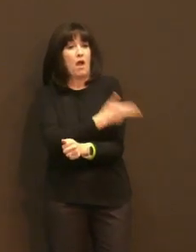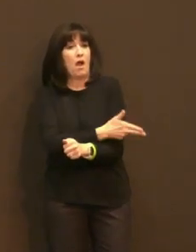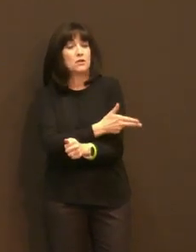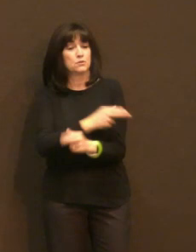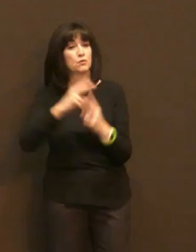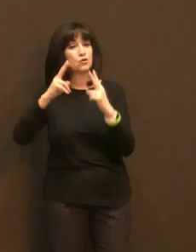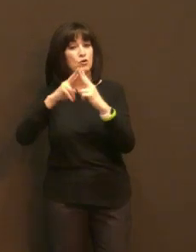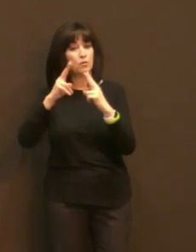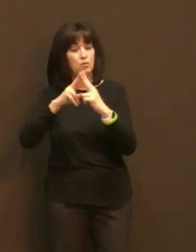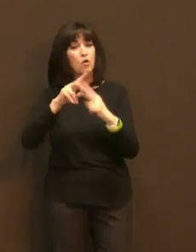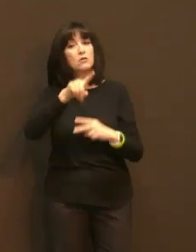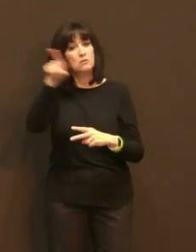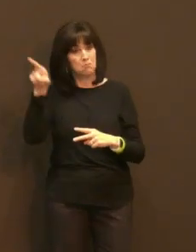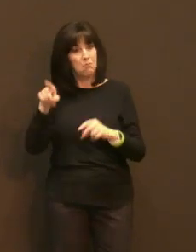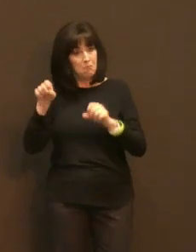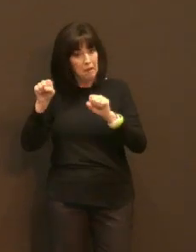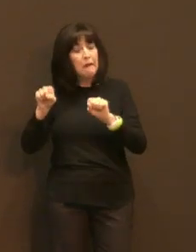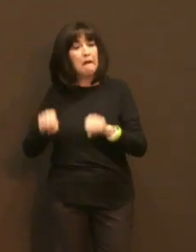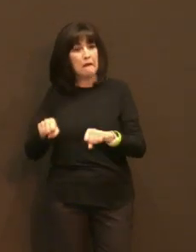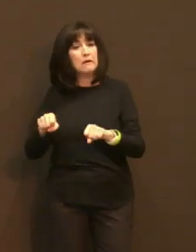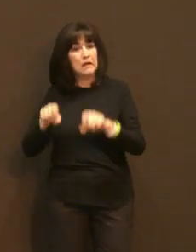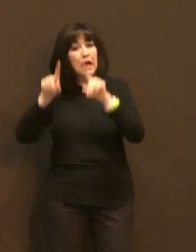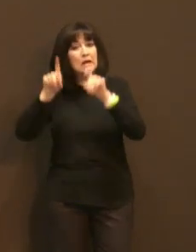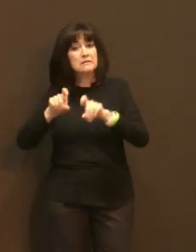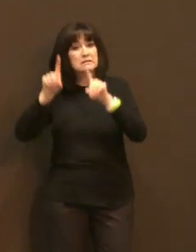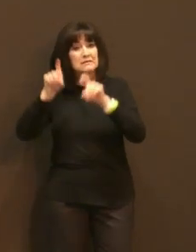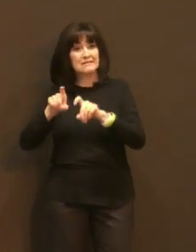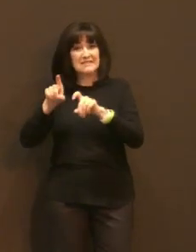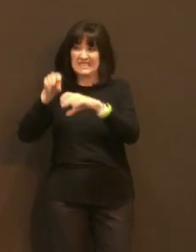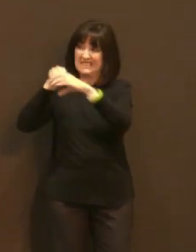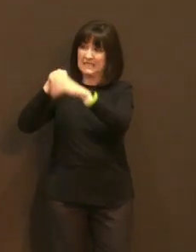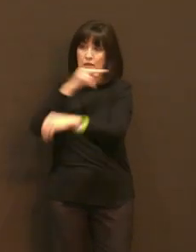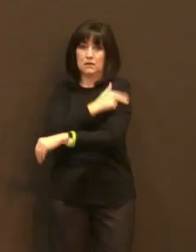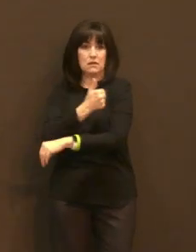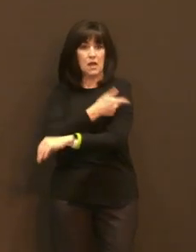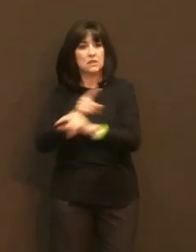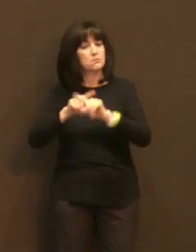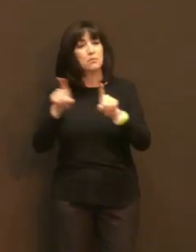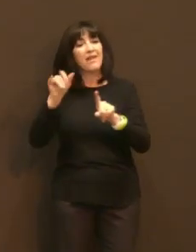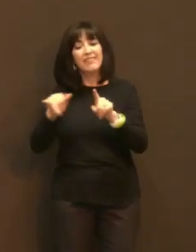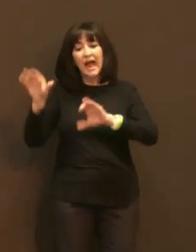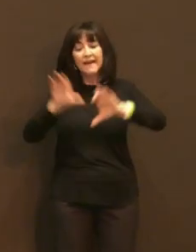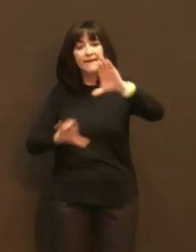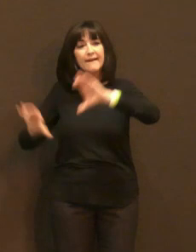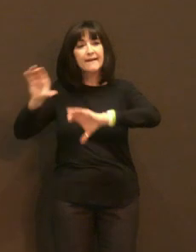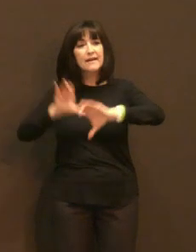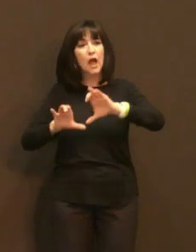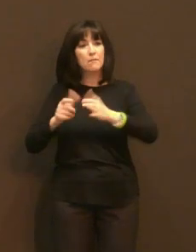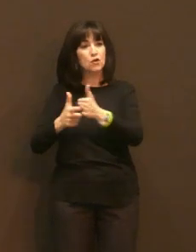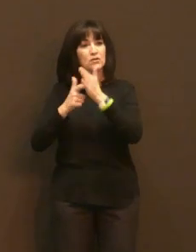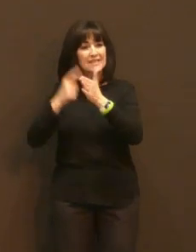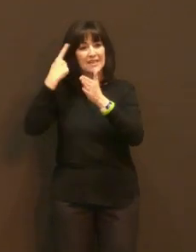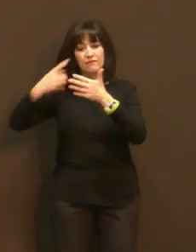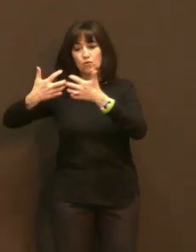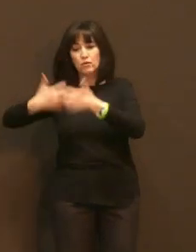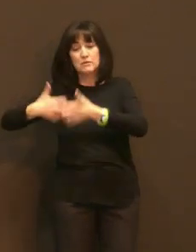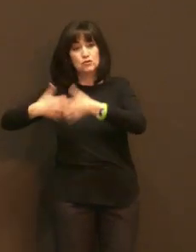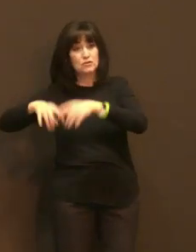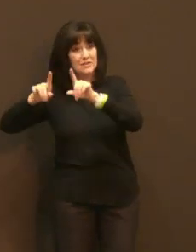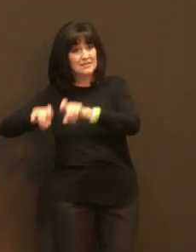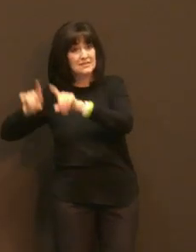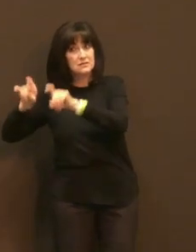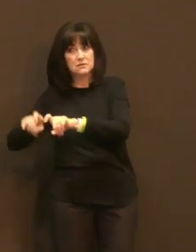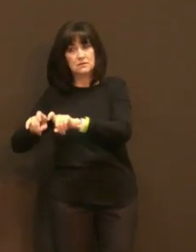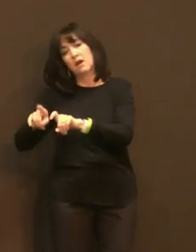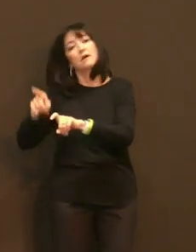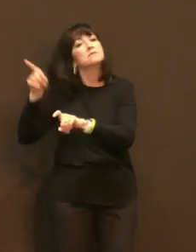testing in-house, they still can't get the reagents that they need to be able to do testing. And so we are